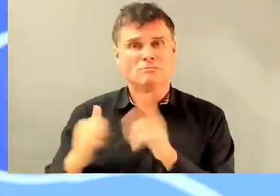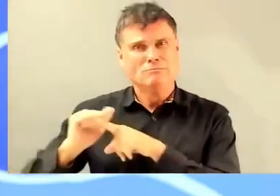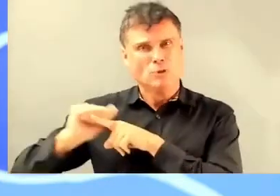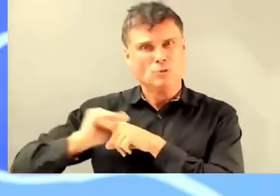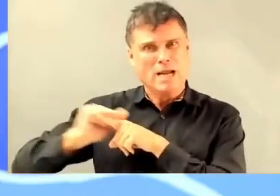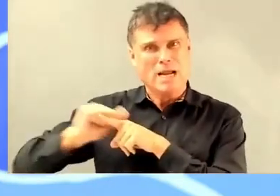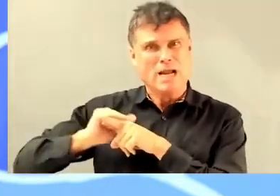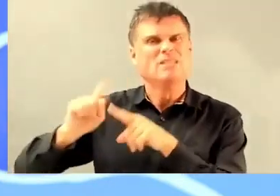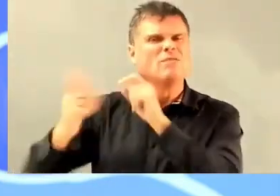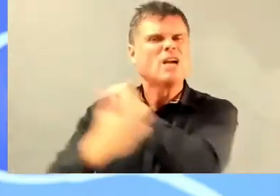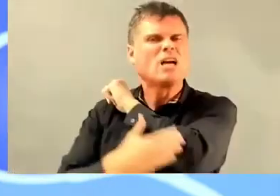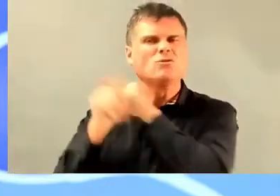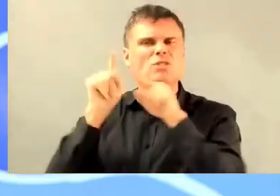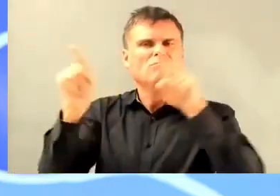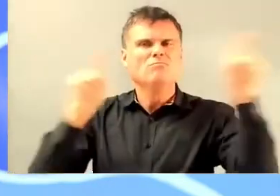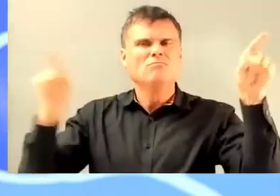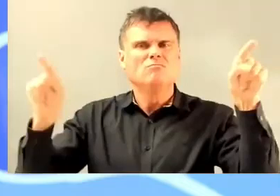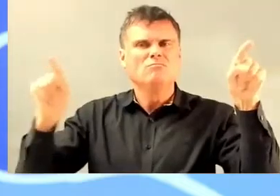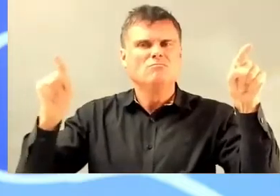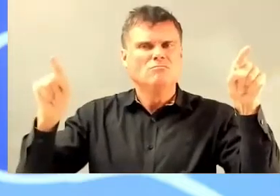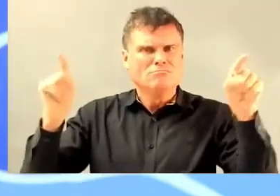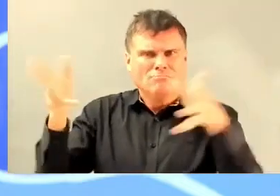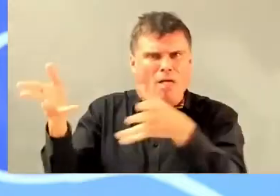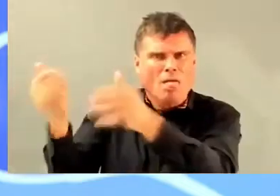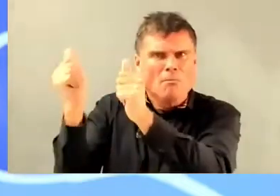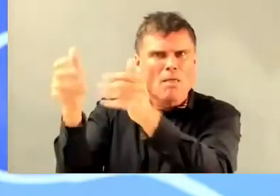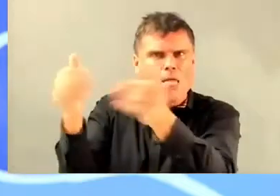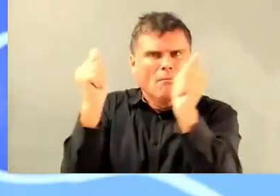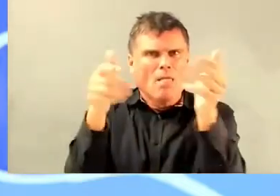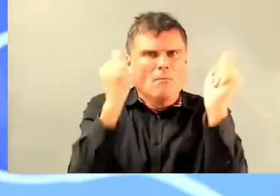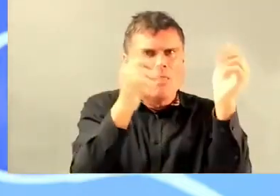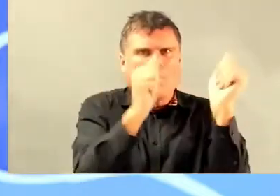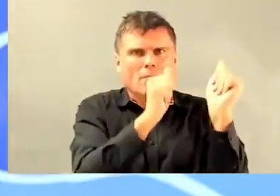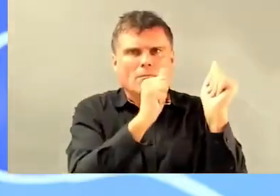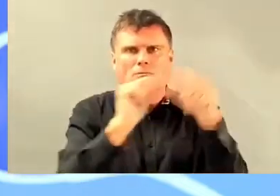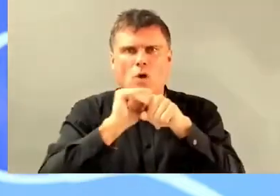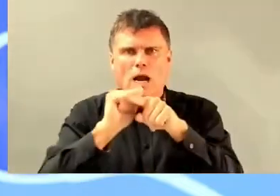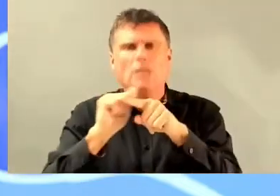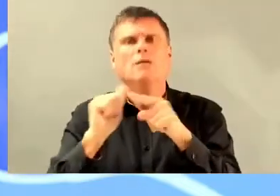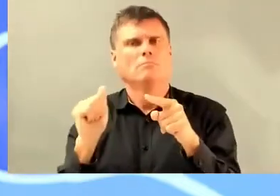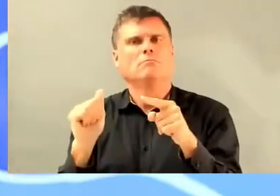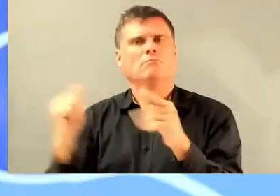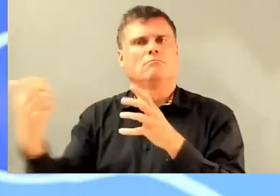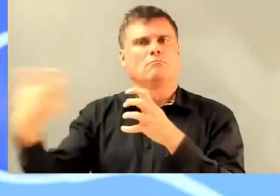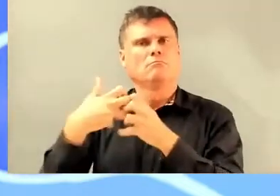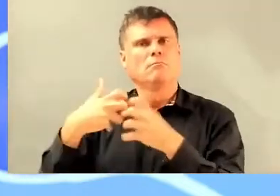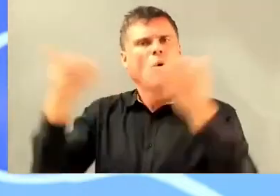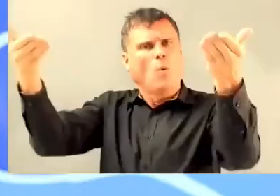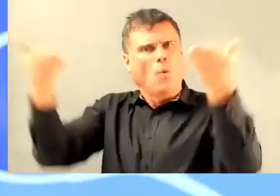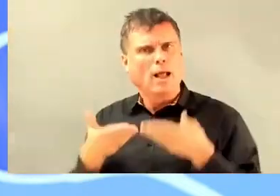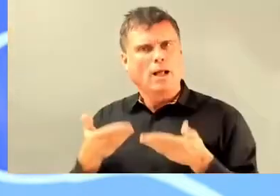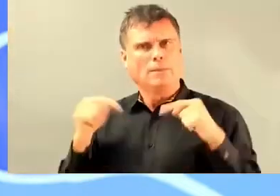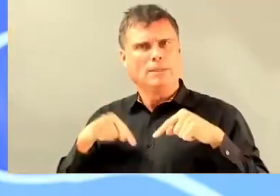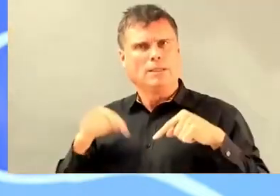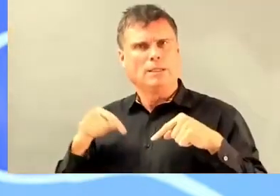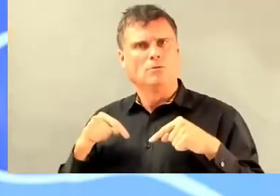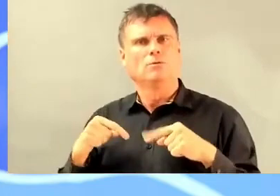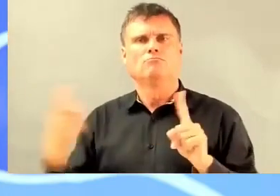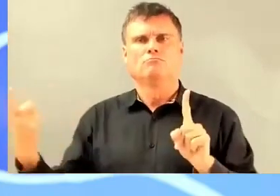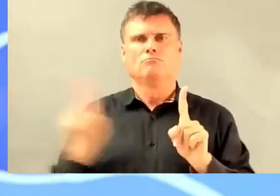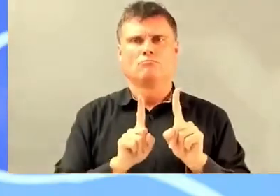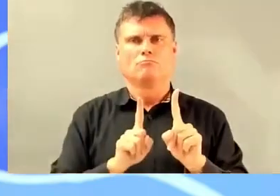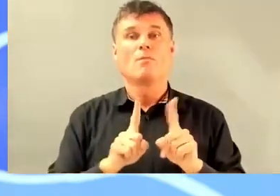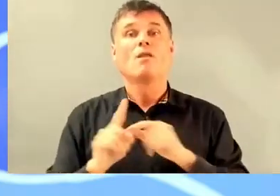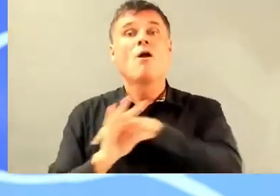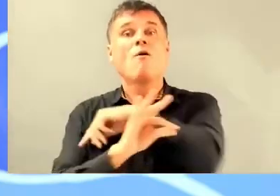of these doctors is a very crucial and important step, and we welcome it wholeheartedly. Foreign trained and experienced